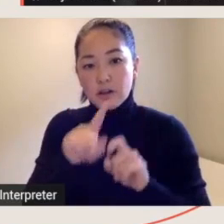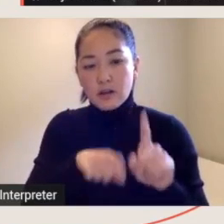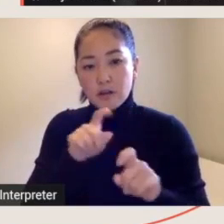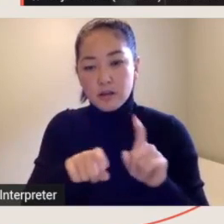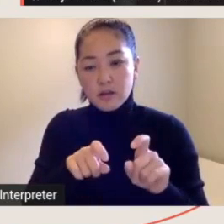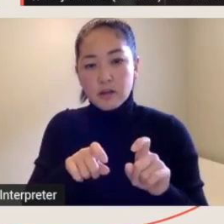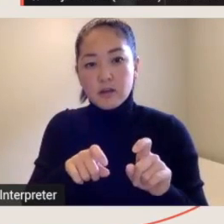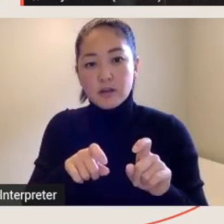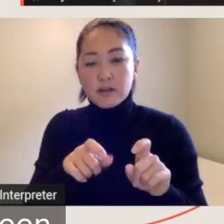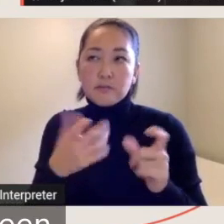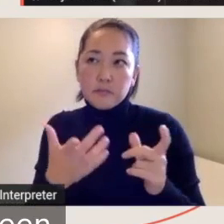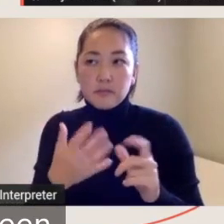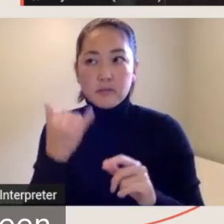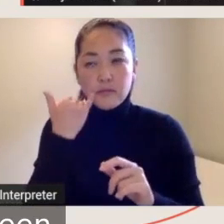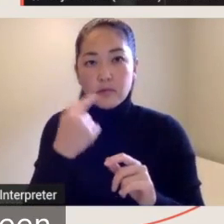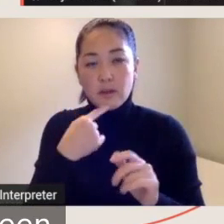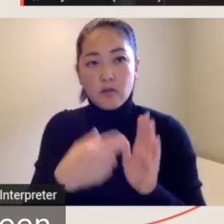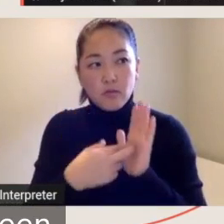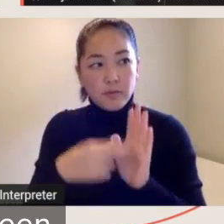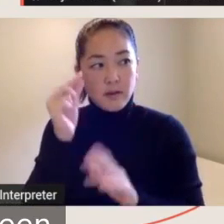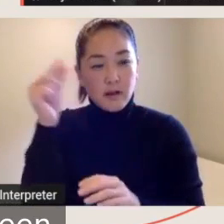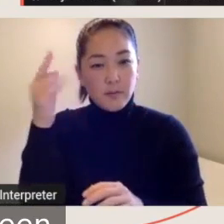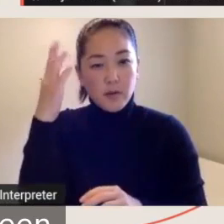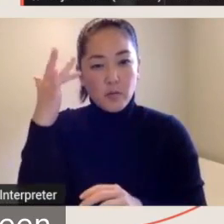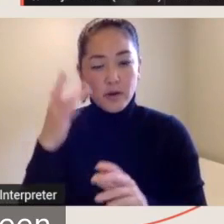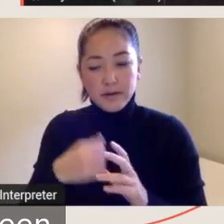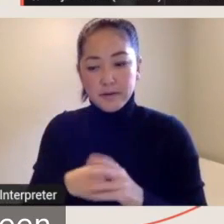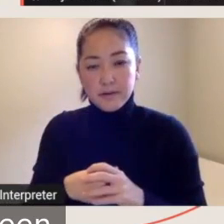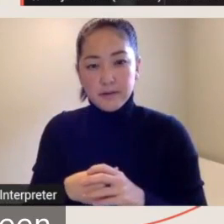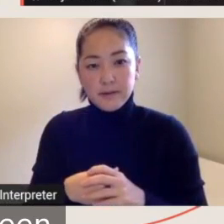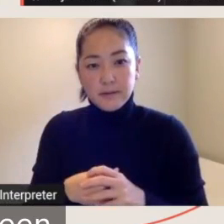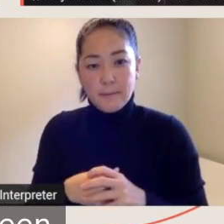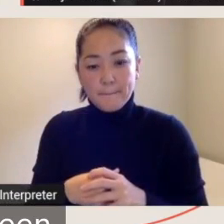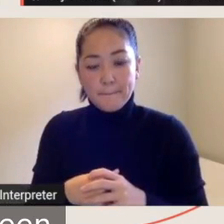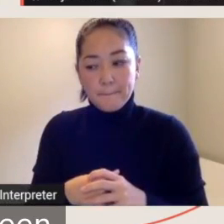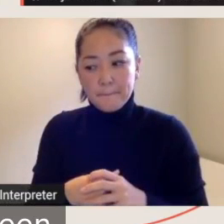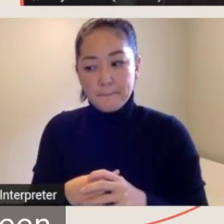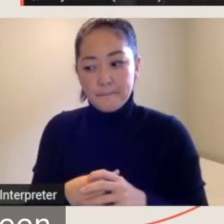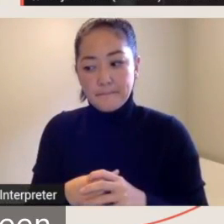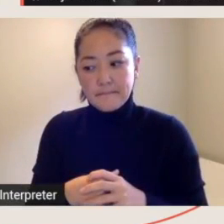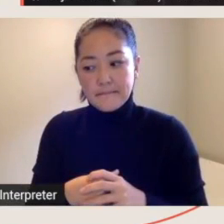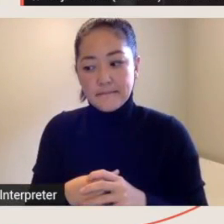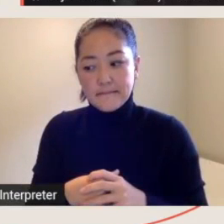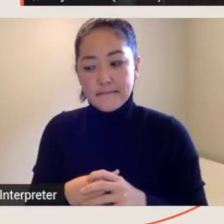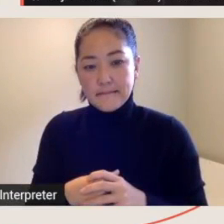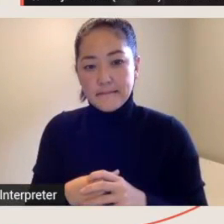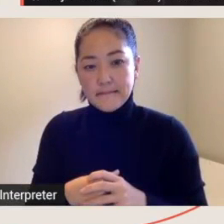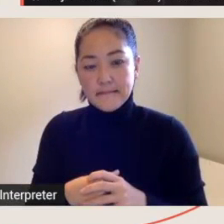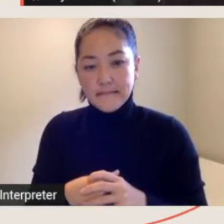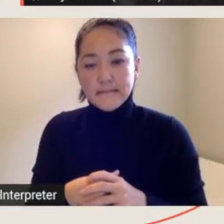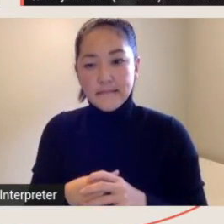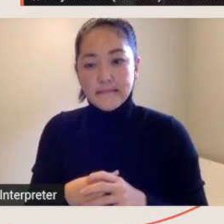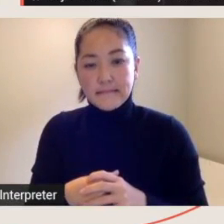the government, because that would have been, of course, the next thought